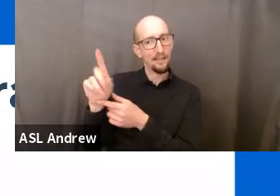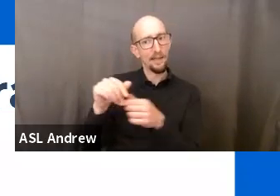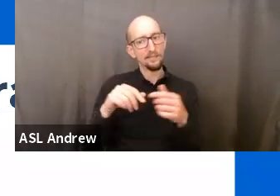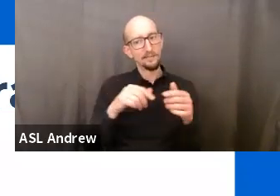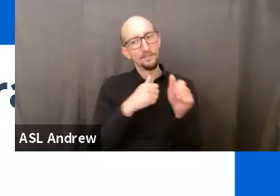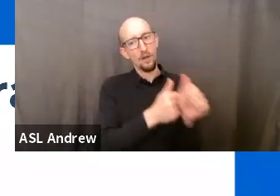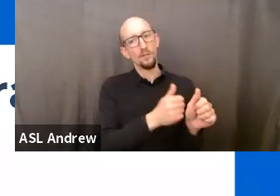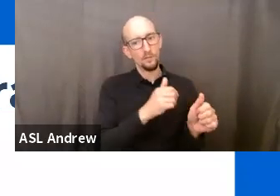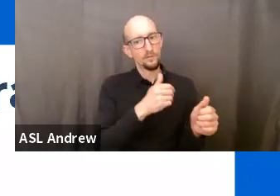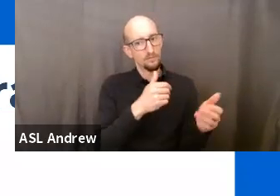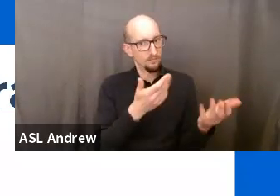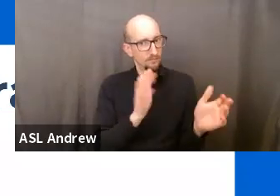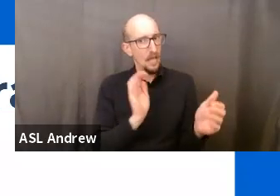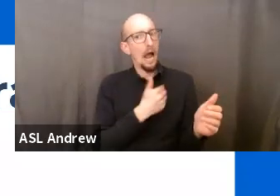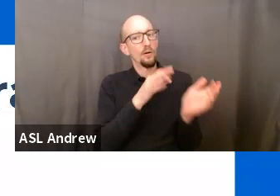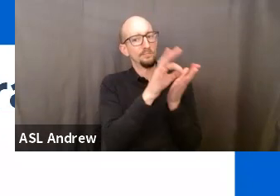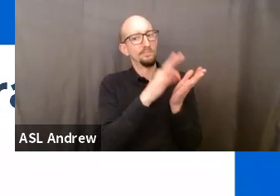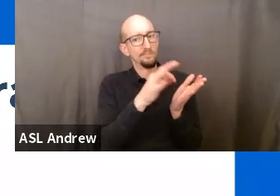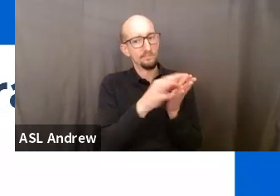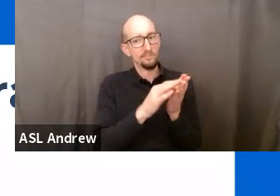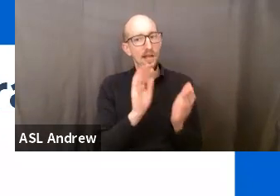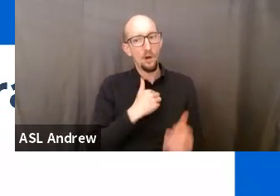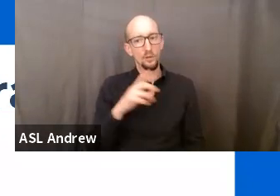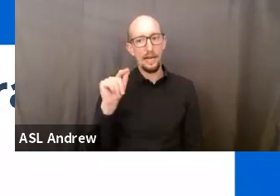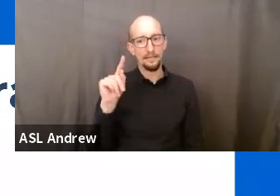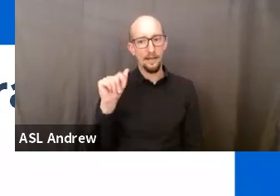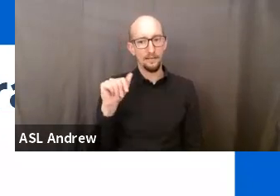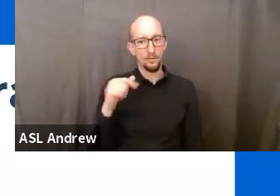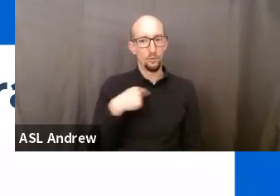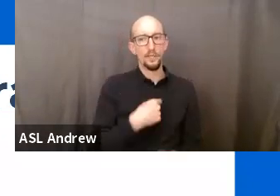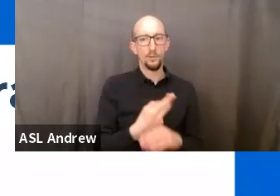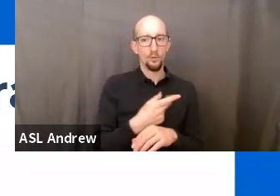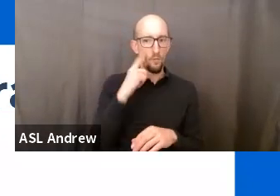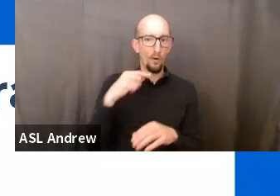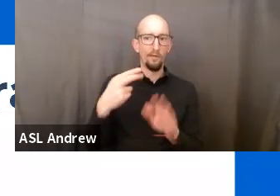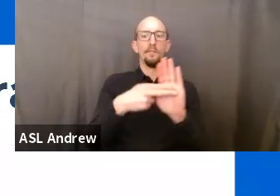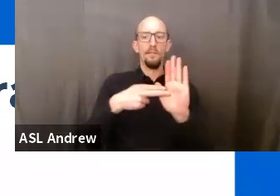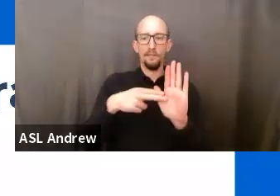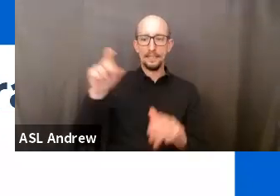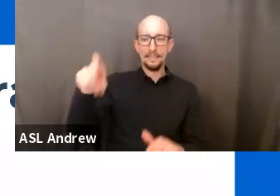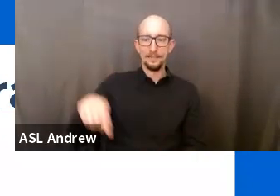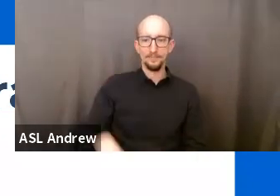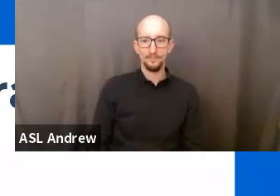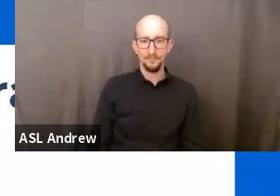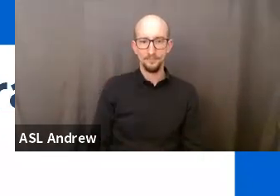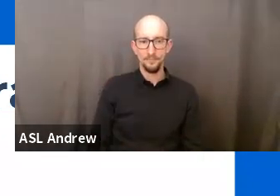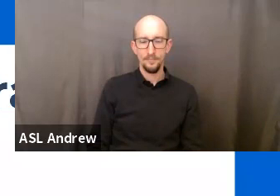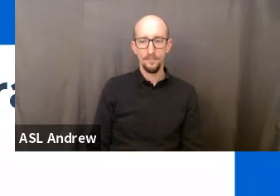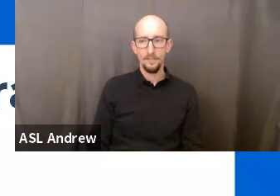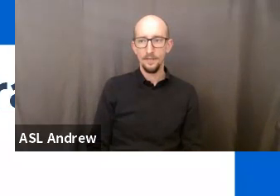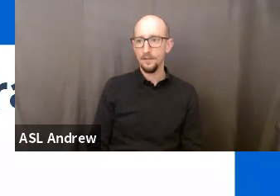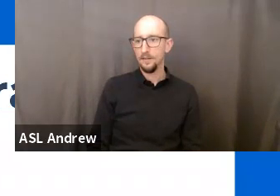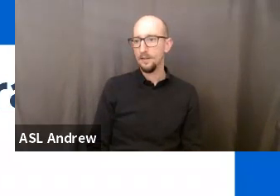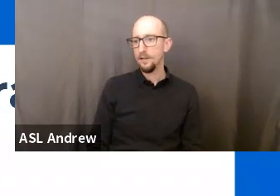metrics. And so is the question, Mr. Kreger, that you're asking, I think it might be mine as well,